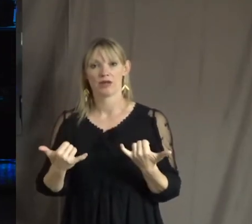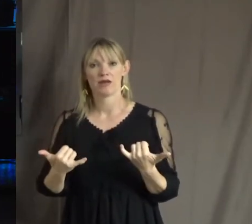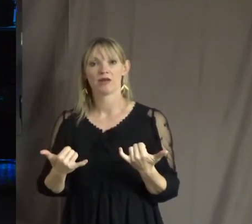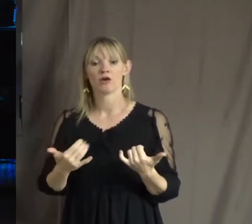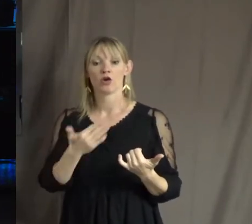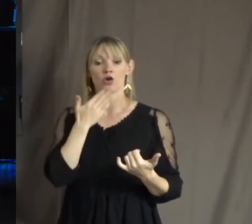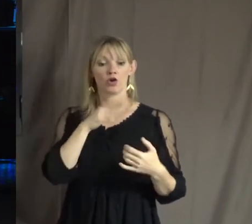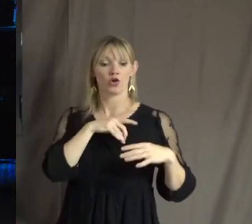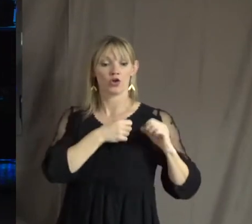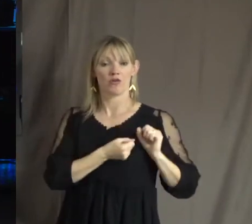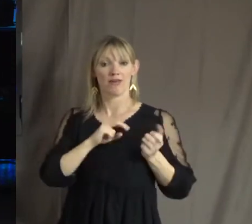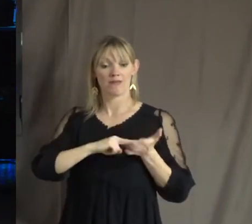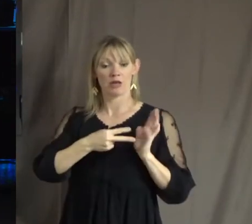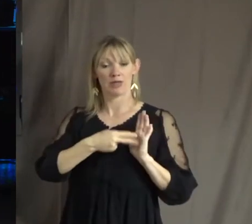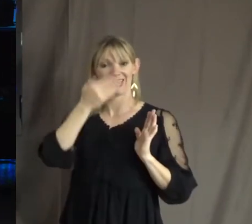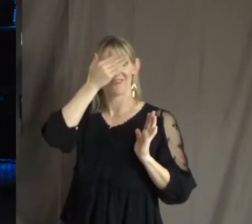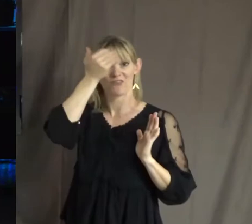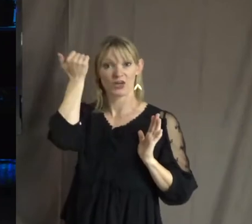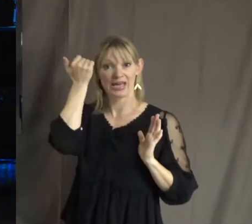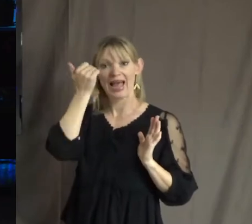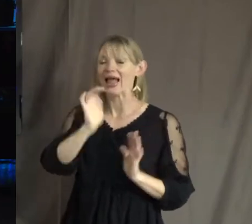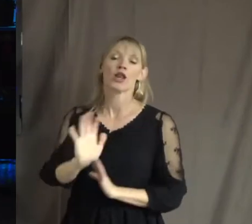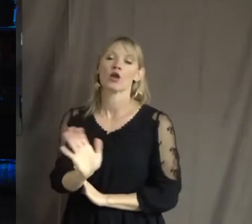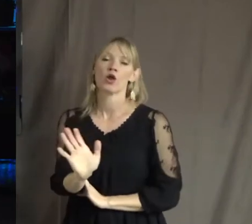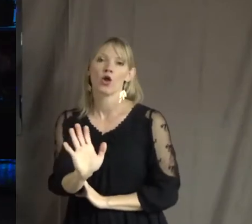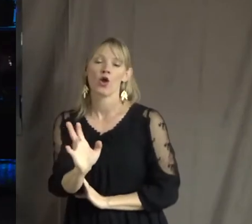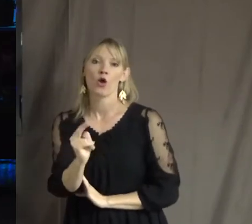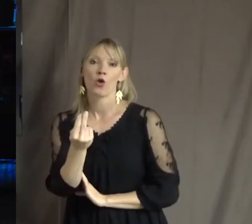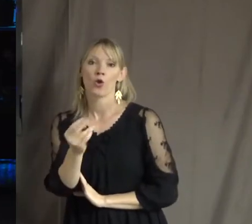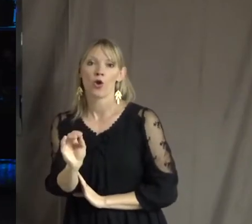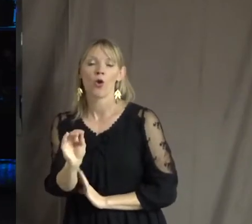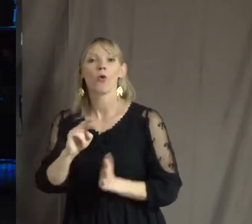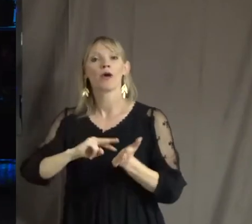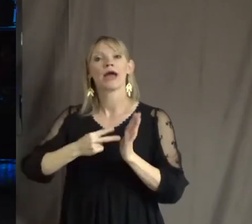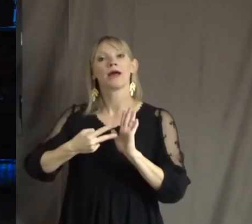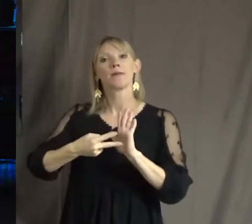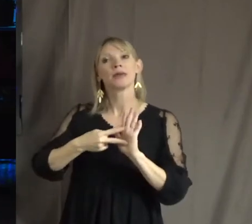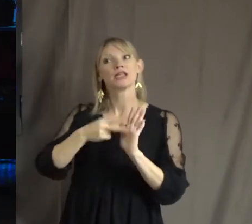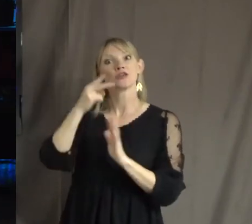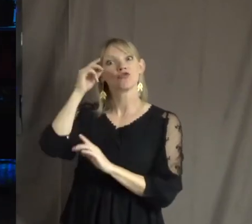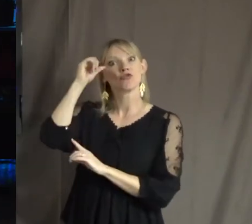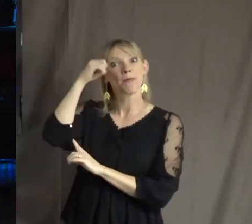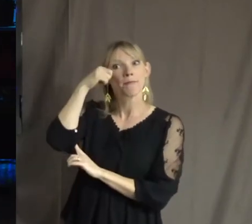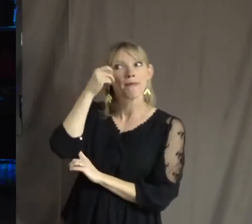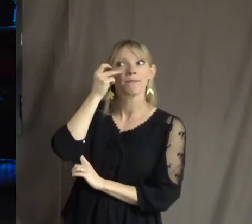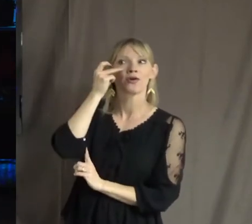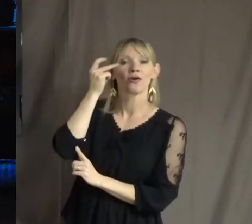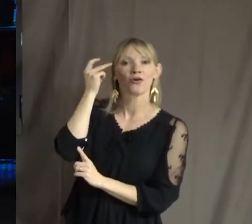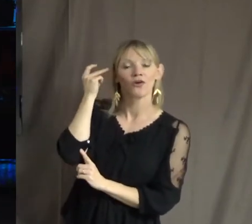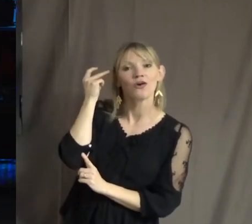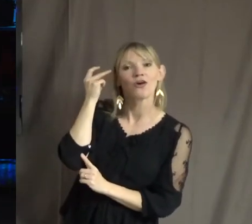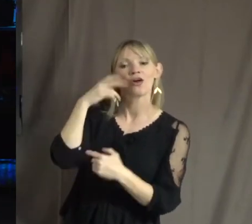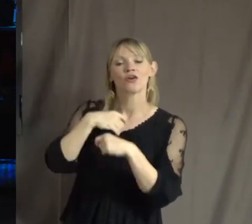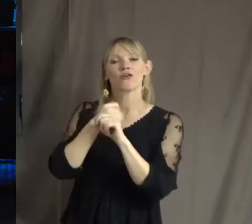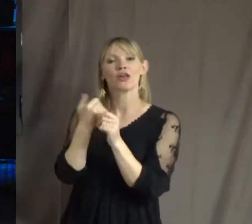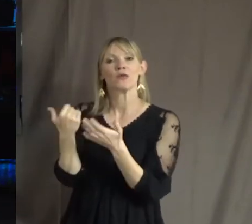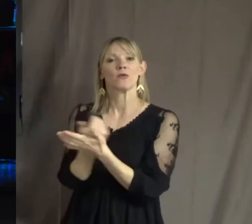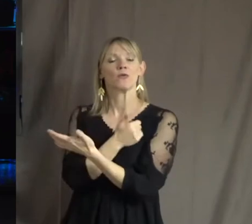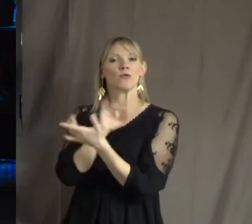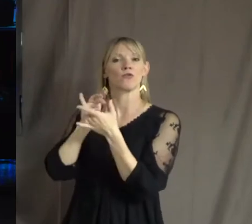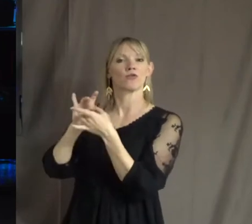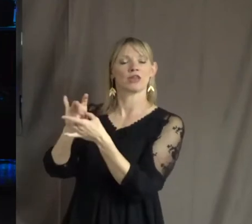mean forgetting. It means remembering and forming a new